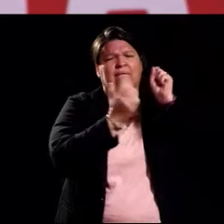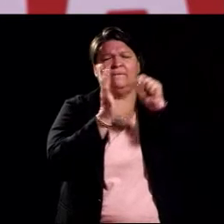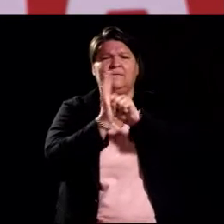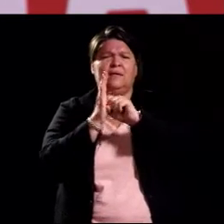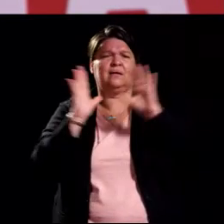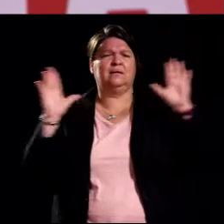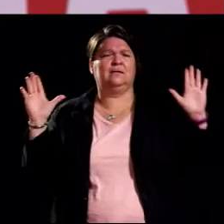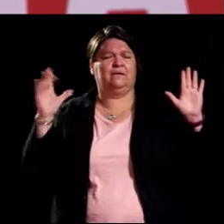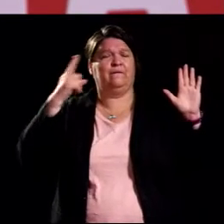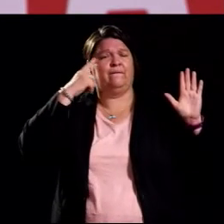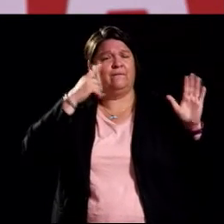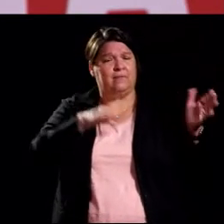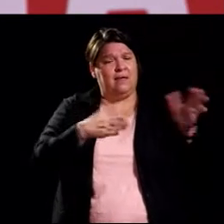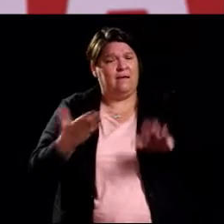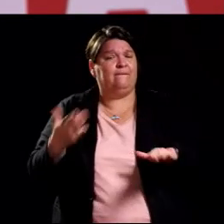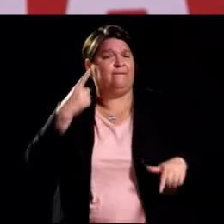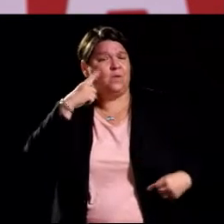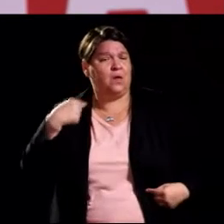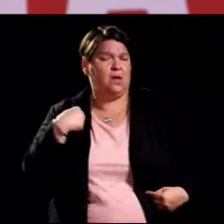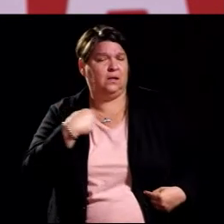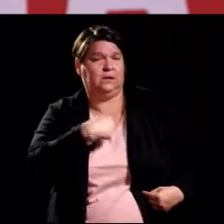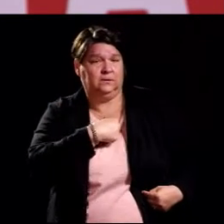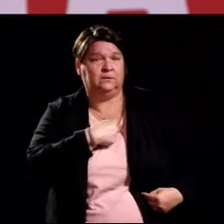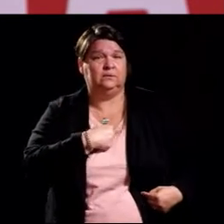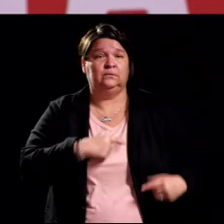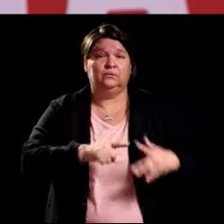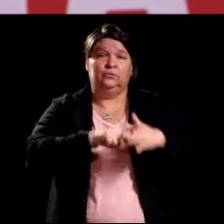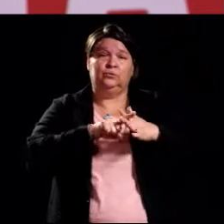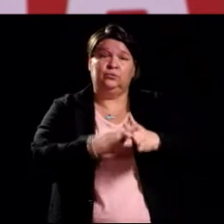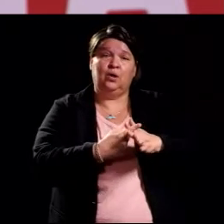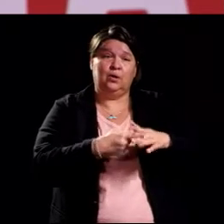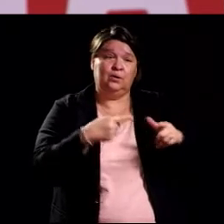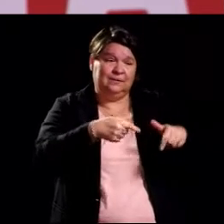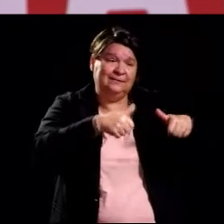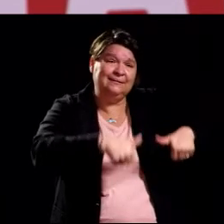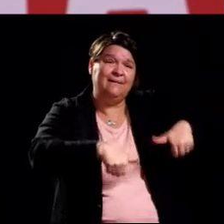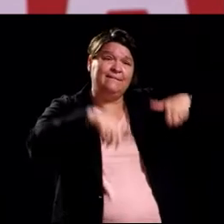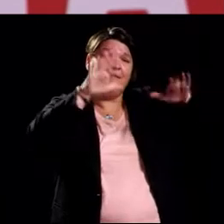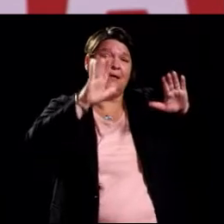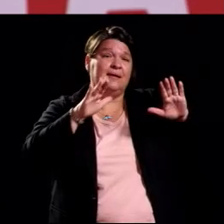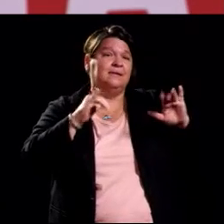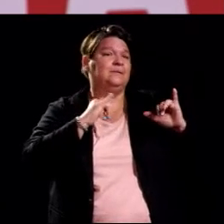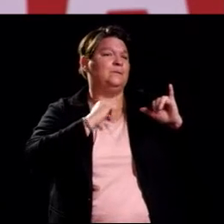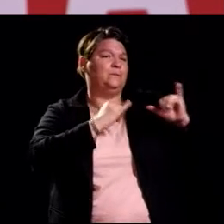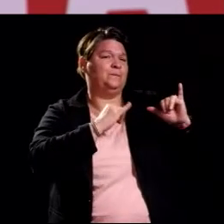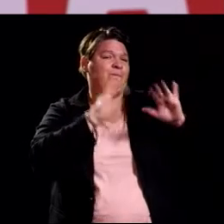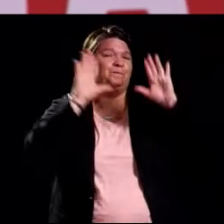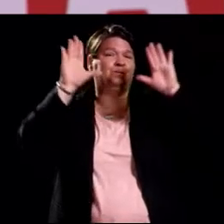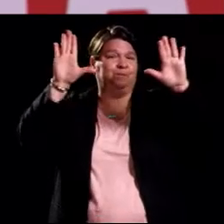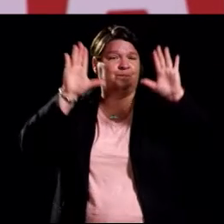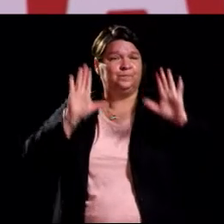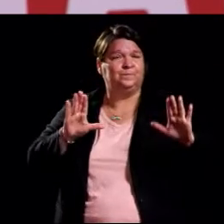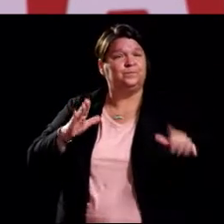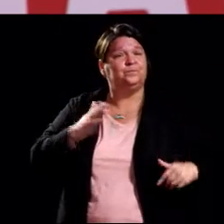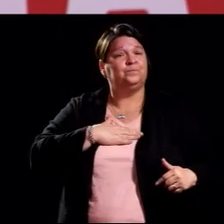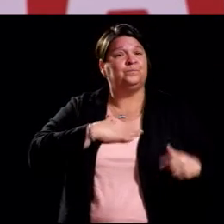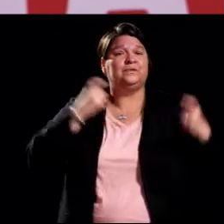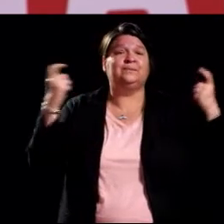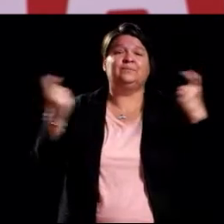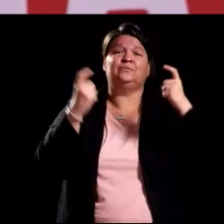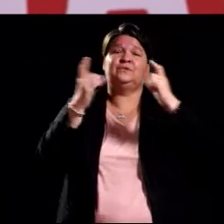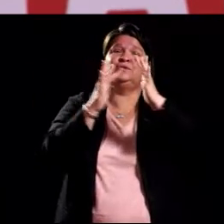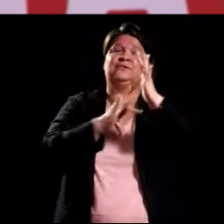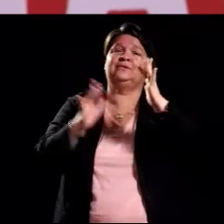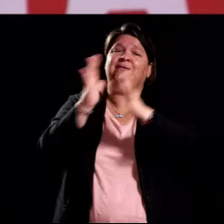begins with sacrifice and ends with hope. We know that come Sunday, we will celebrate a risen Savior. This